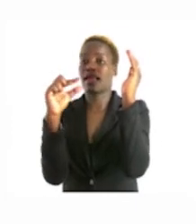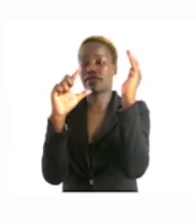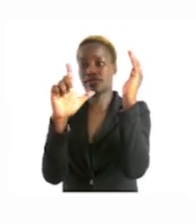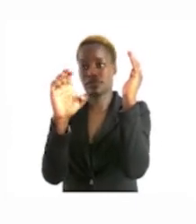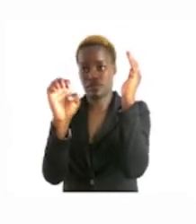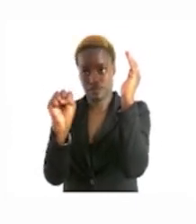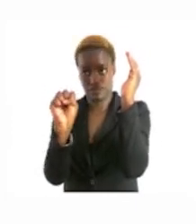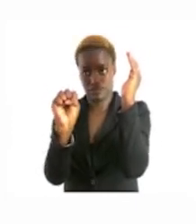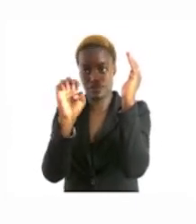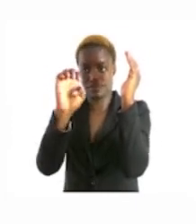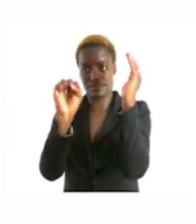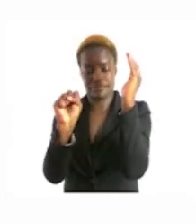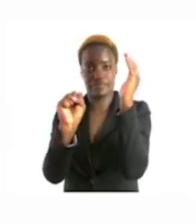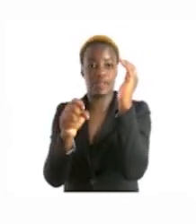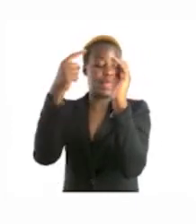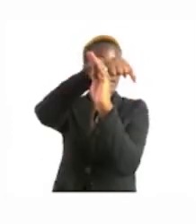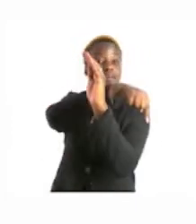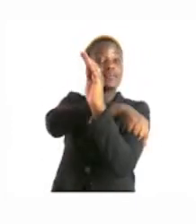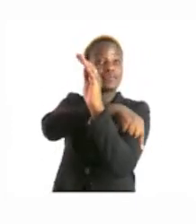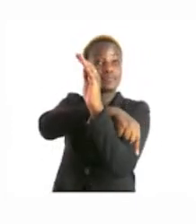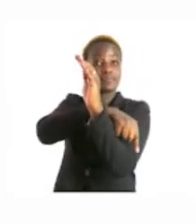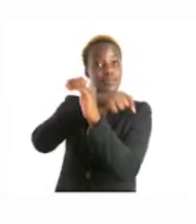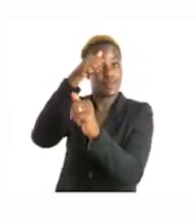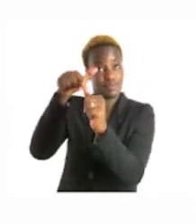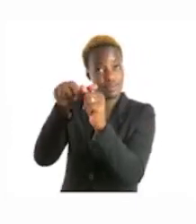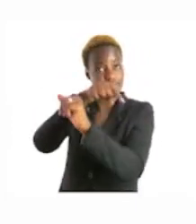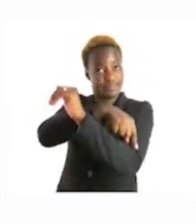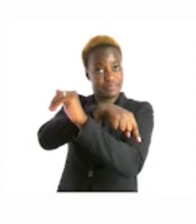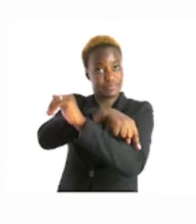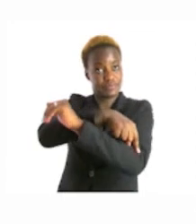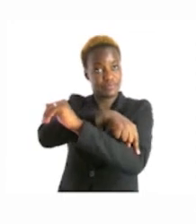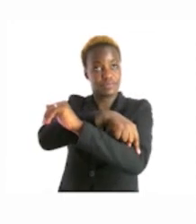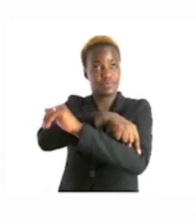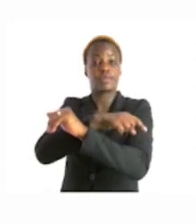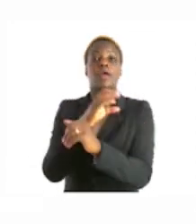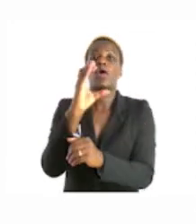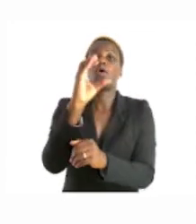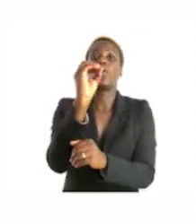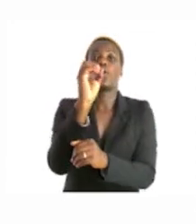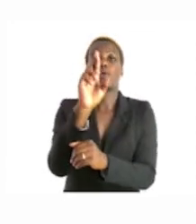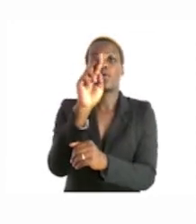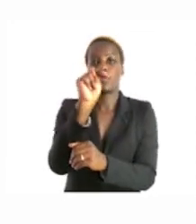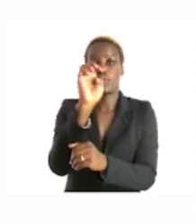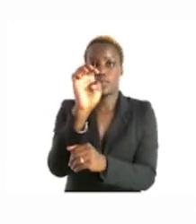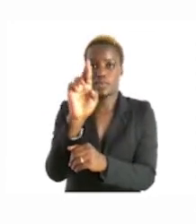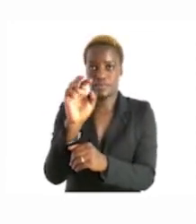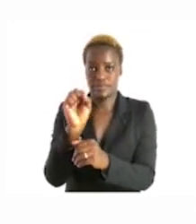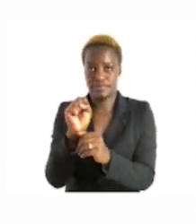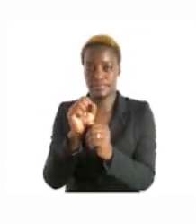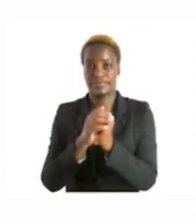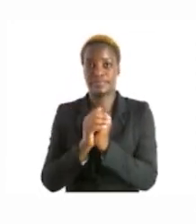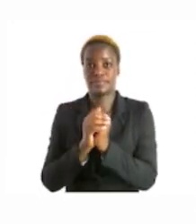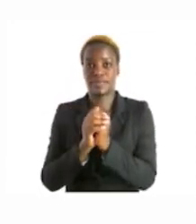angles there. If you have to draw a line inside of the octagon, will it be able to form a right angle?